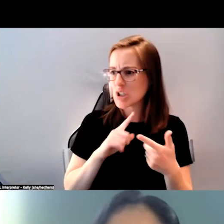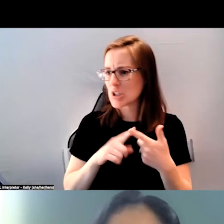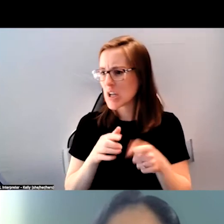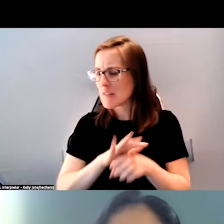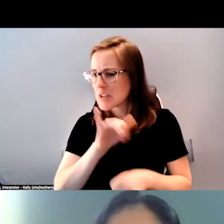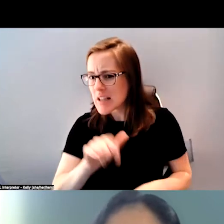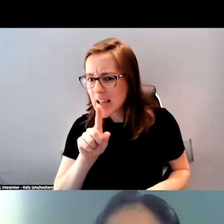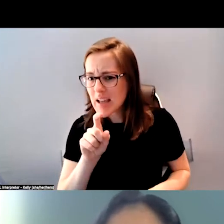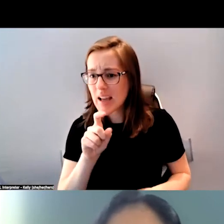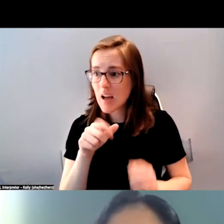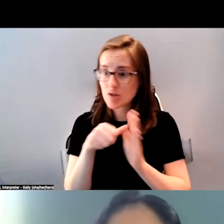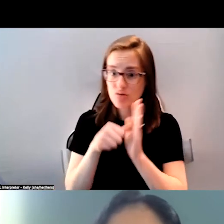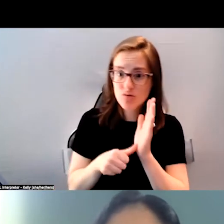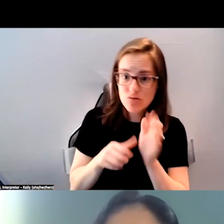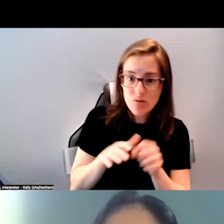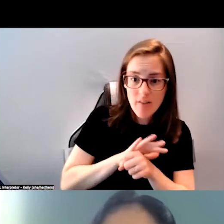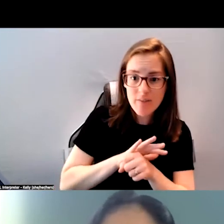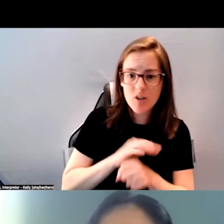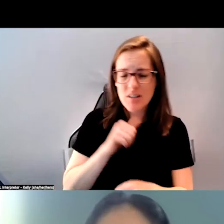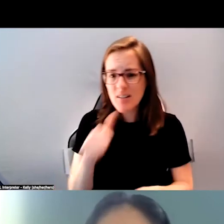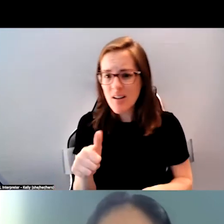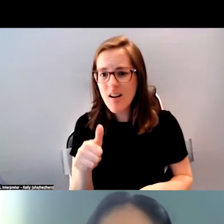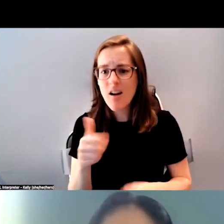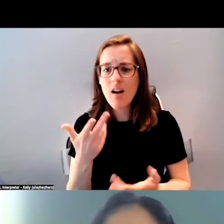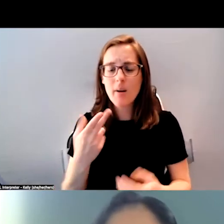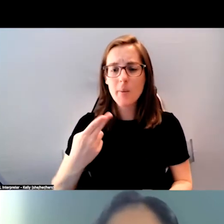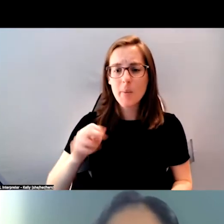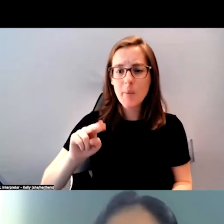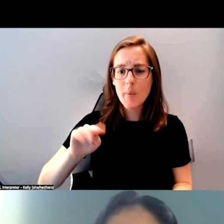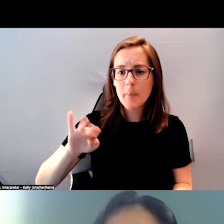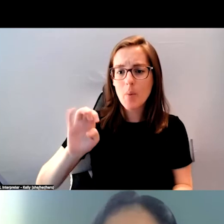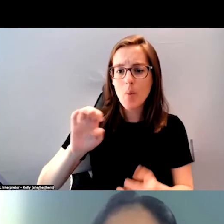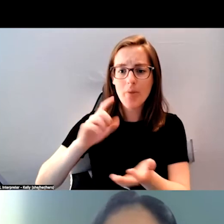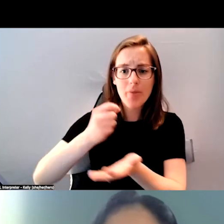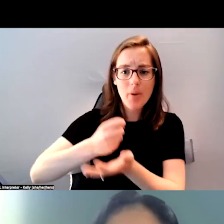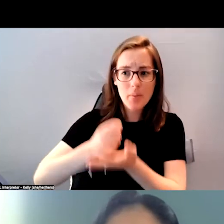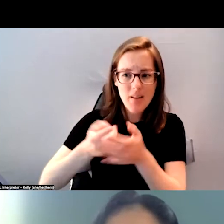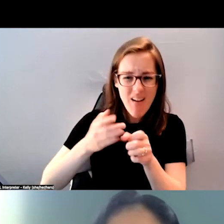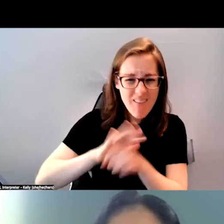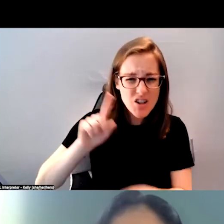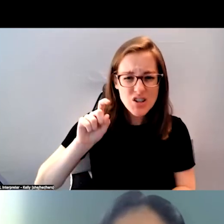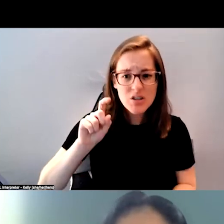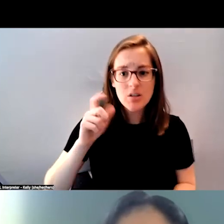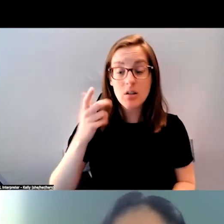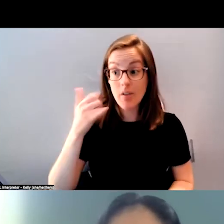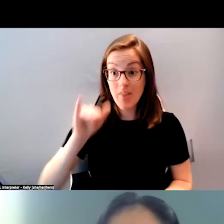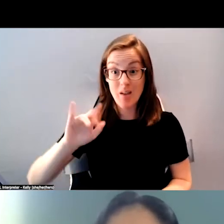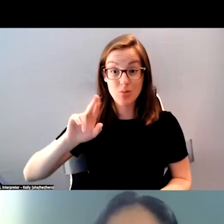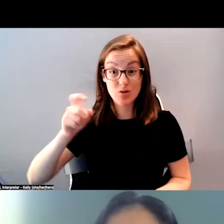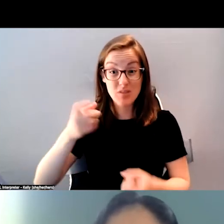this type of surgery is covered or this type of hormone therapy is covered, or maybe even this particular